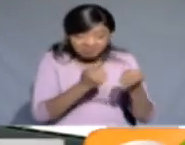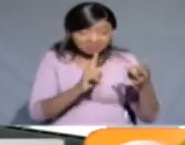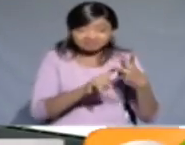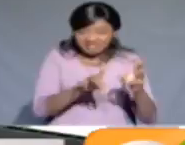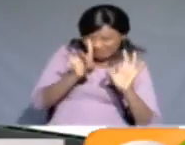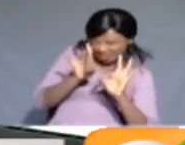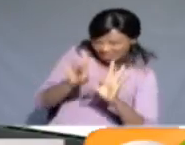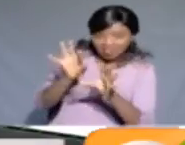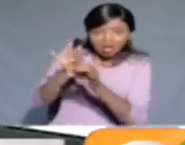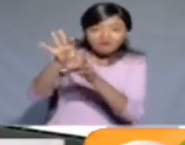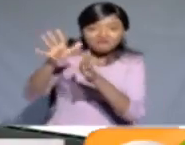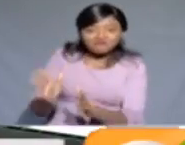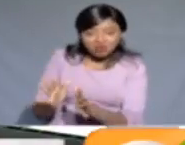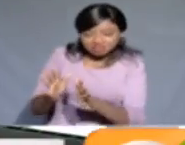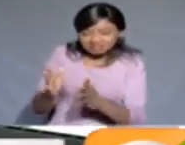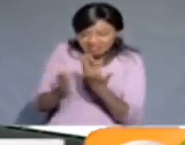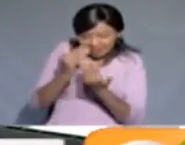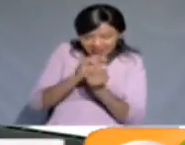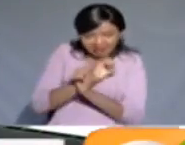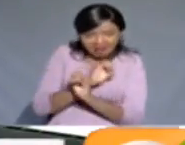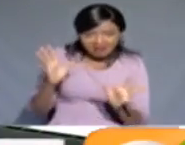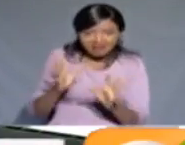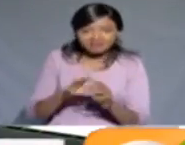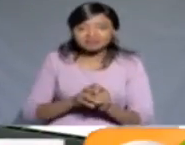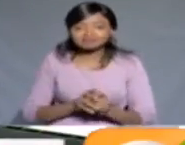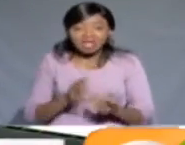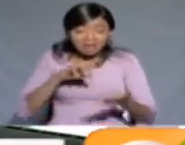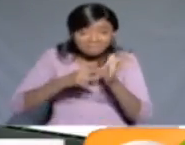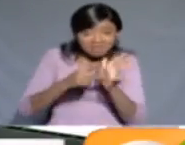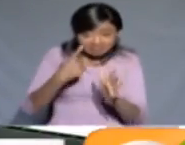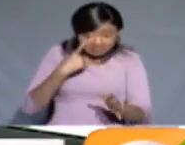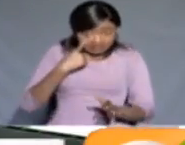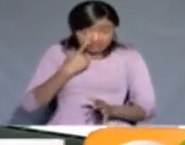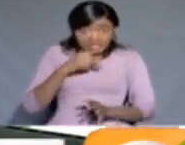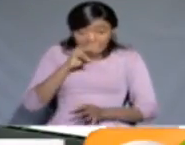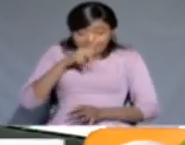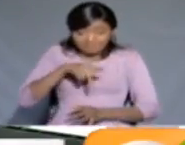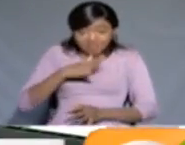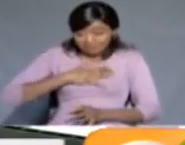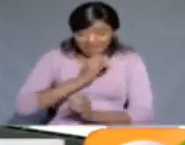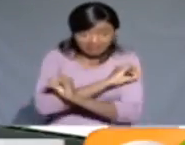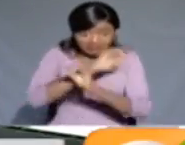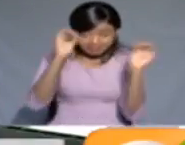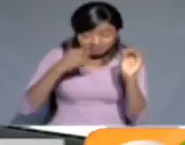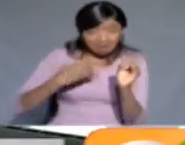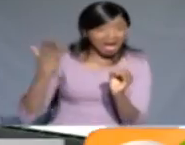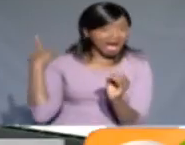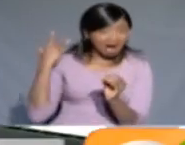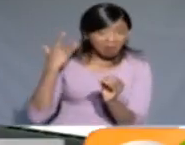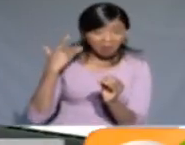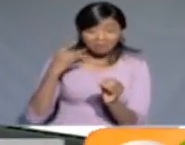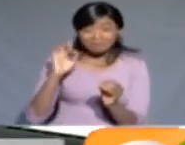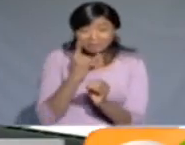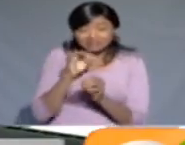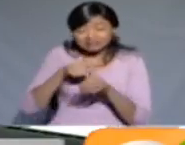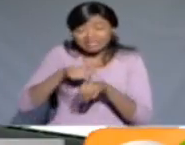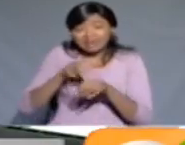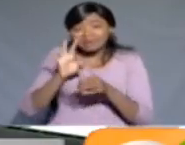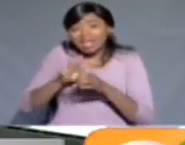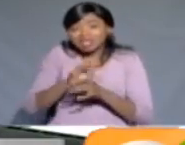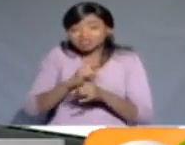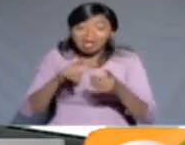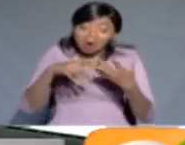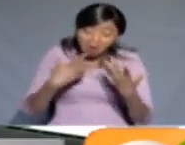for those of you who claim and can prove that you've not seen your member of parliament since the election, as well as failure to pursue a promise